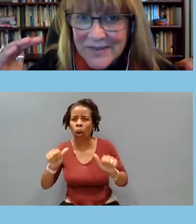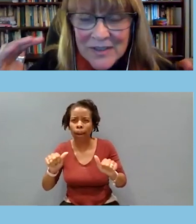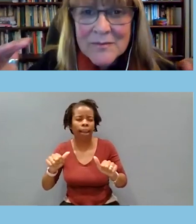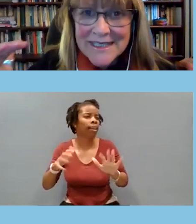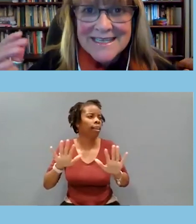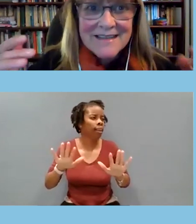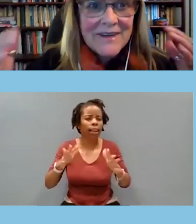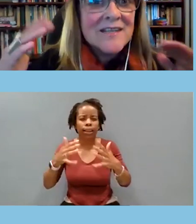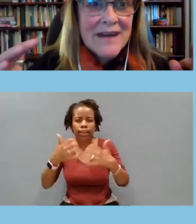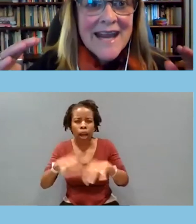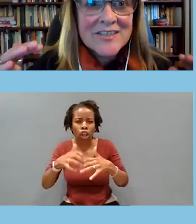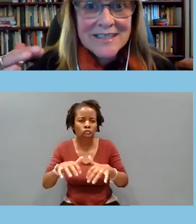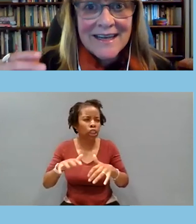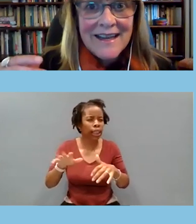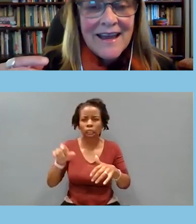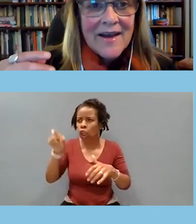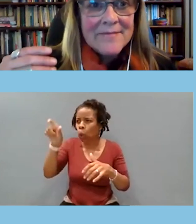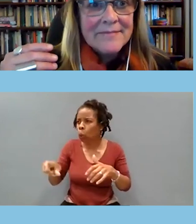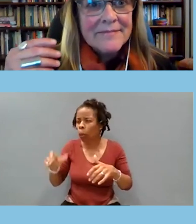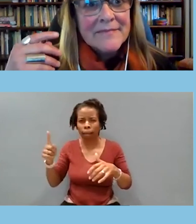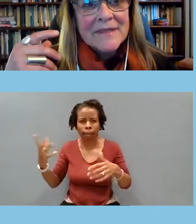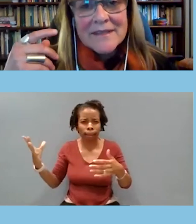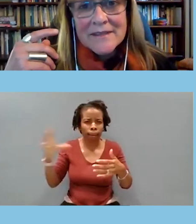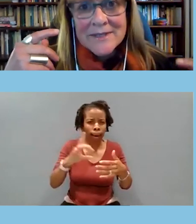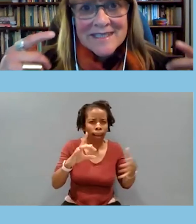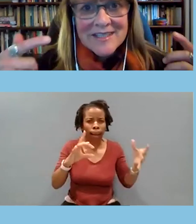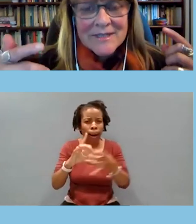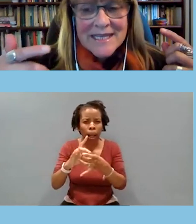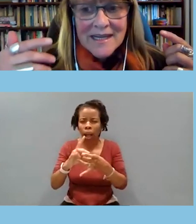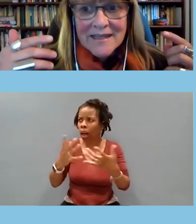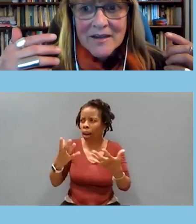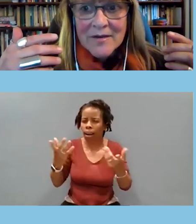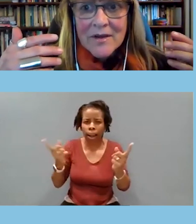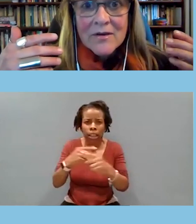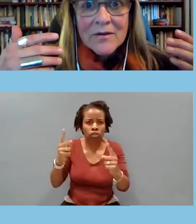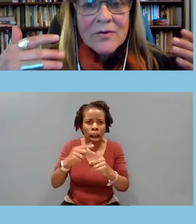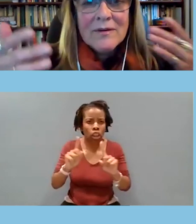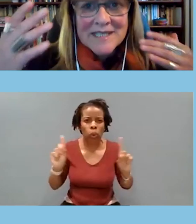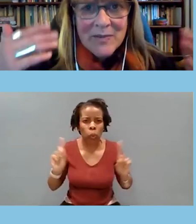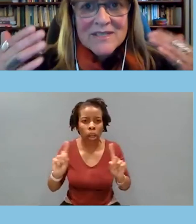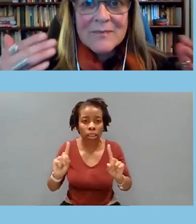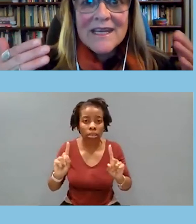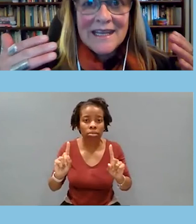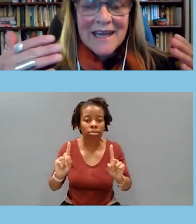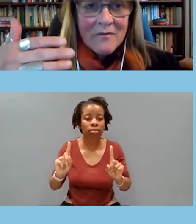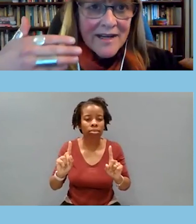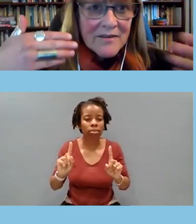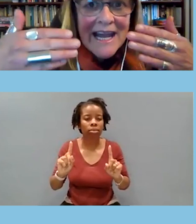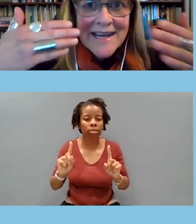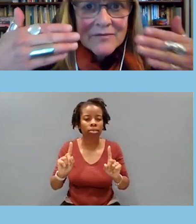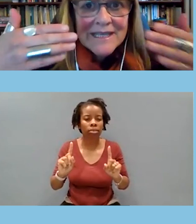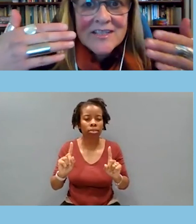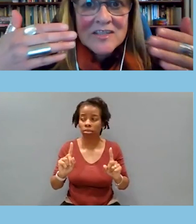of humanness, of interaction? Louise, as you were saying, like, who are we supposed to be? And